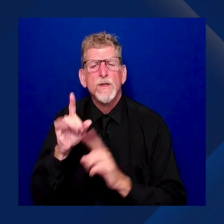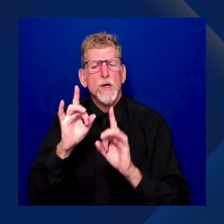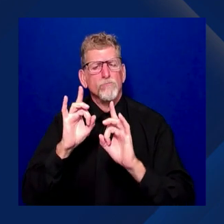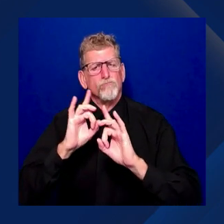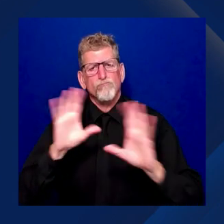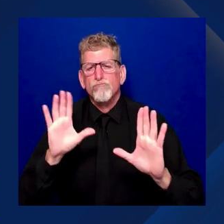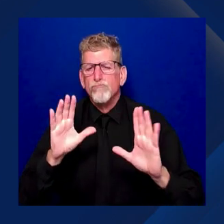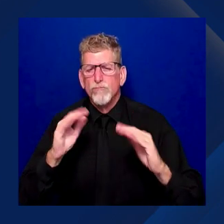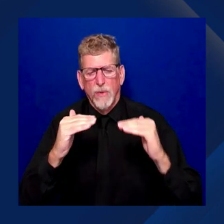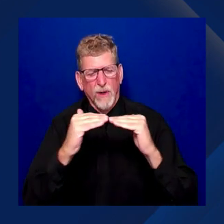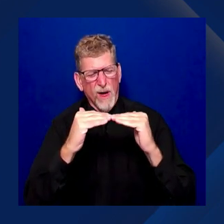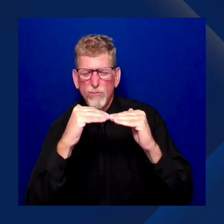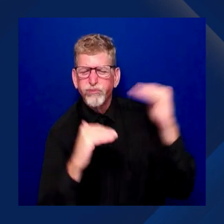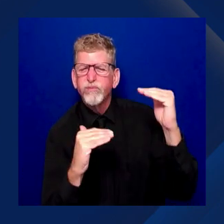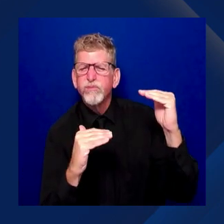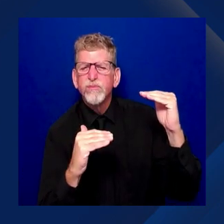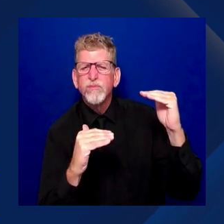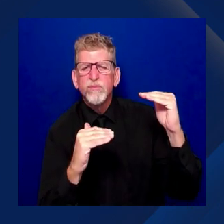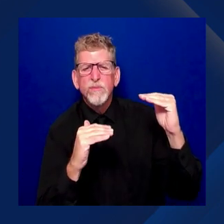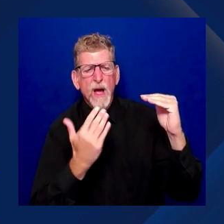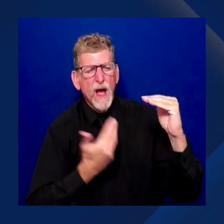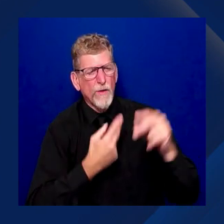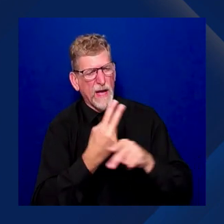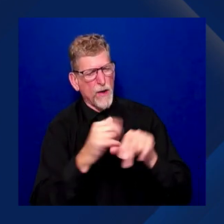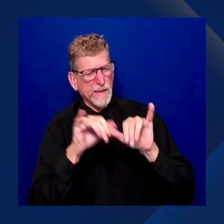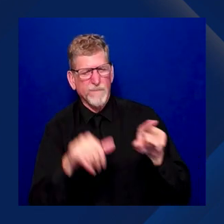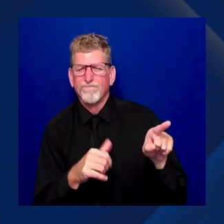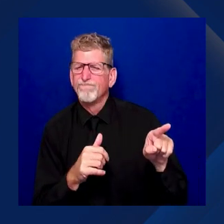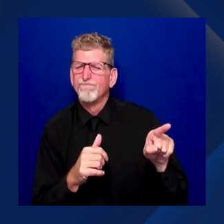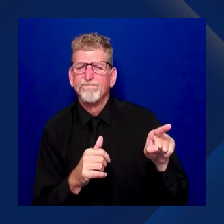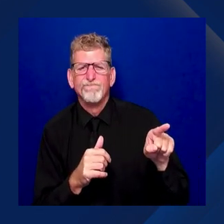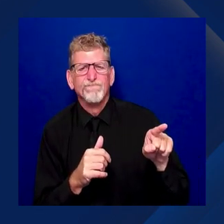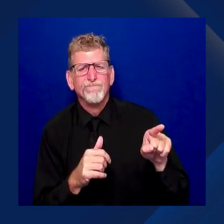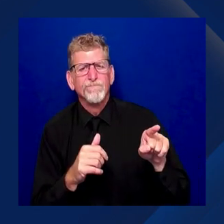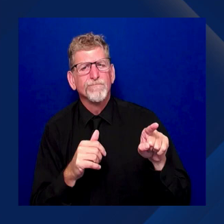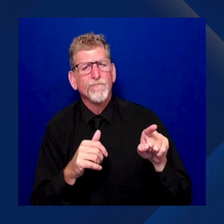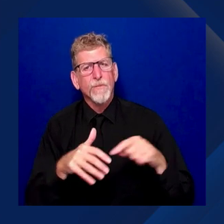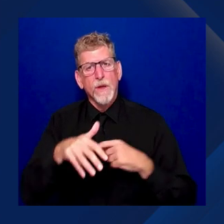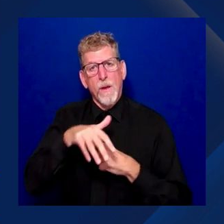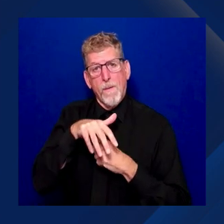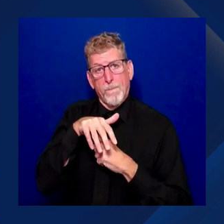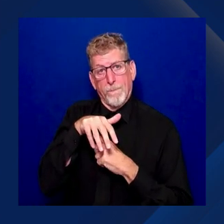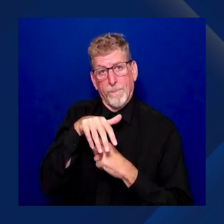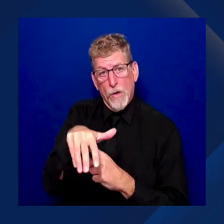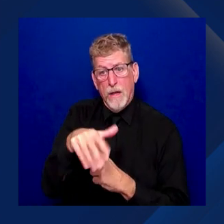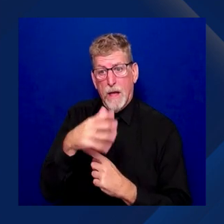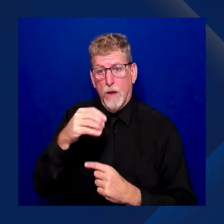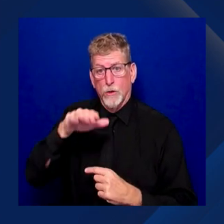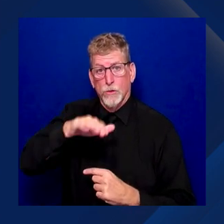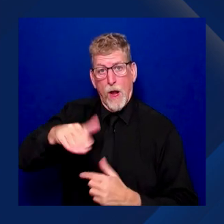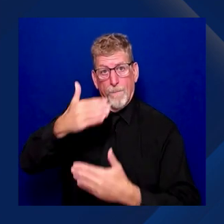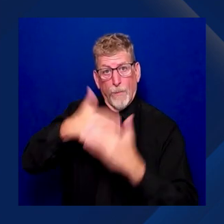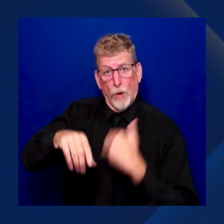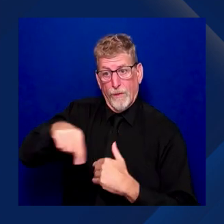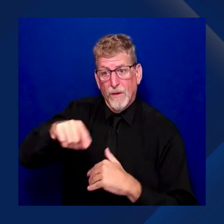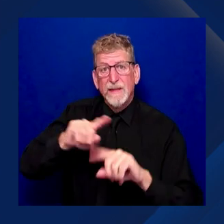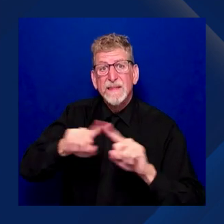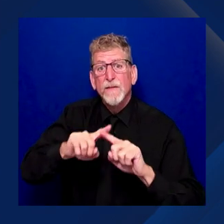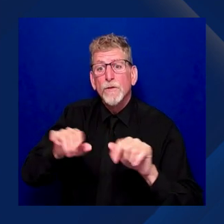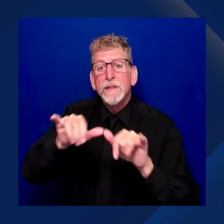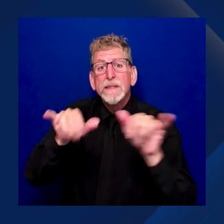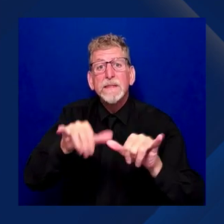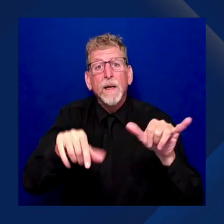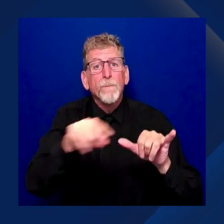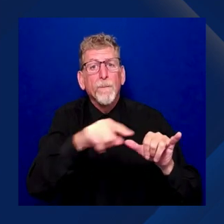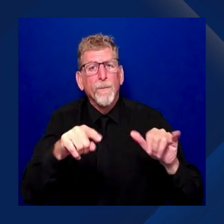healthcare system. And when it comes to pregnancy and childbirth, these systemic inequities can be a matter of life and